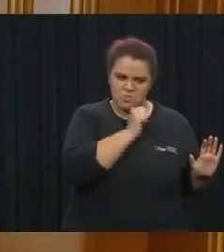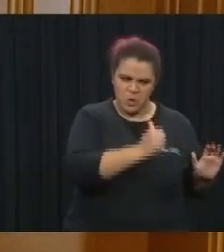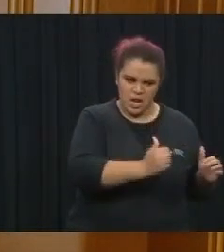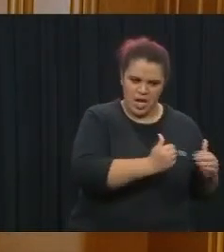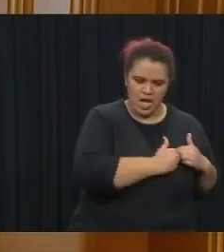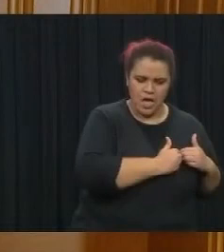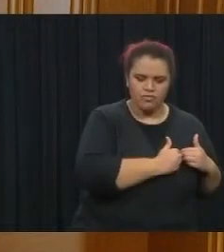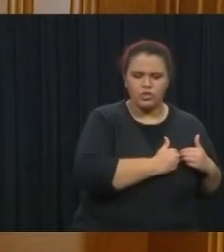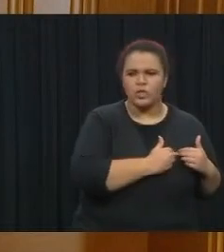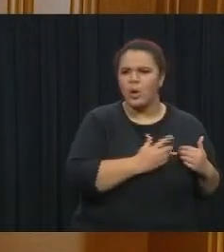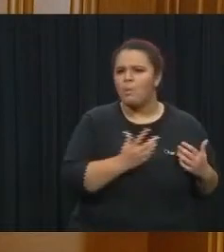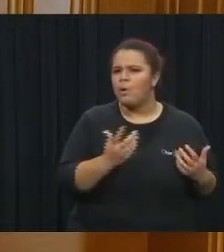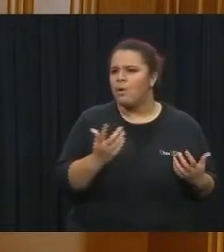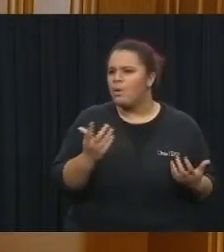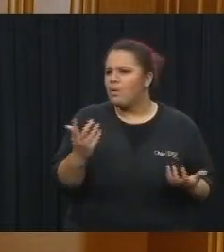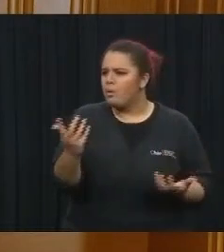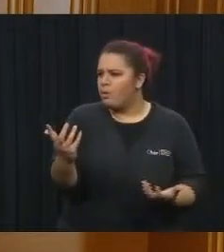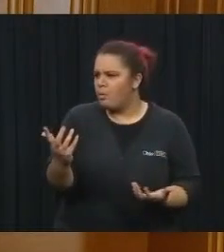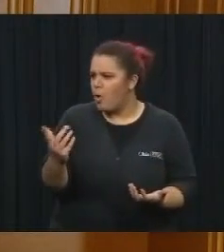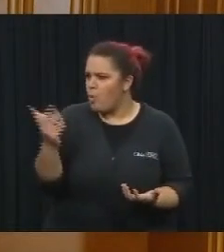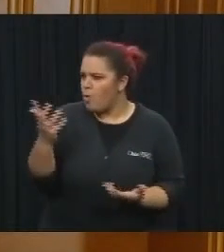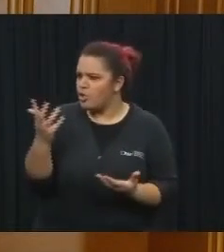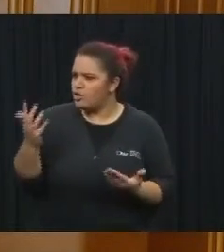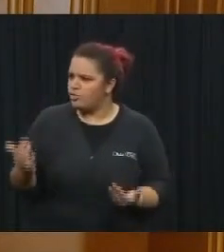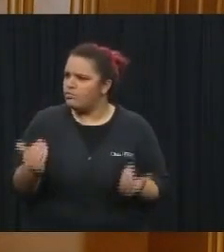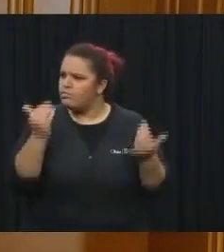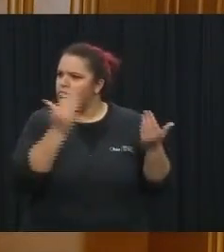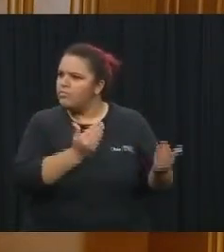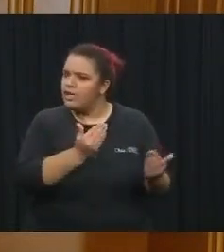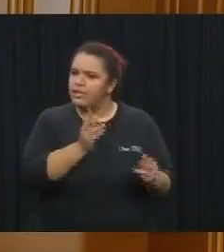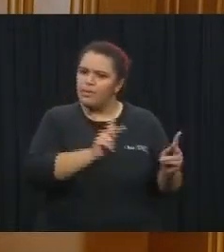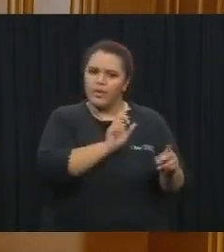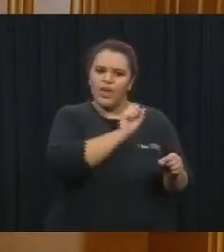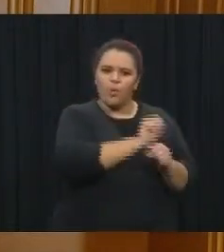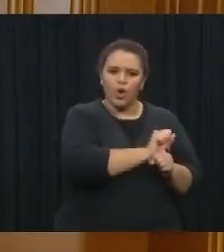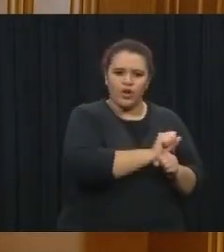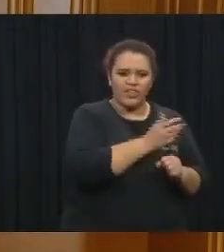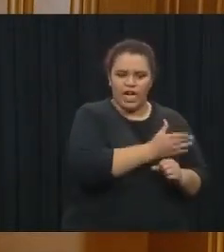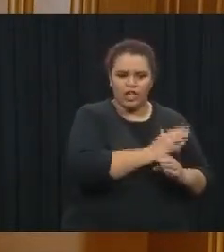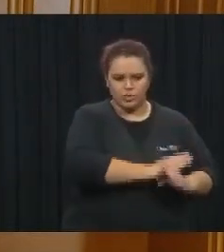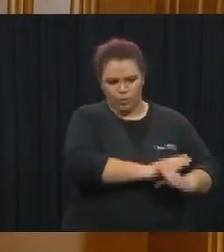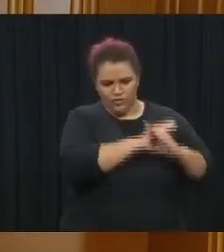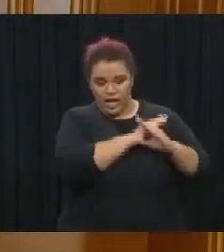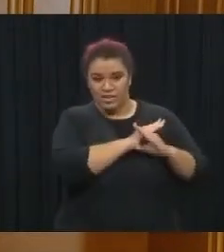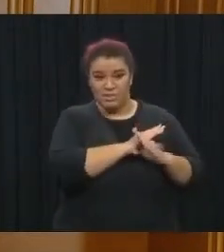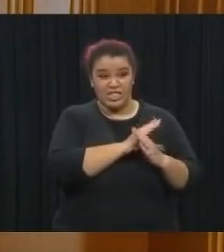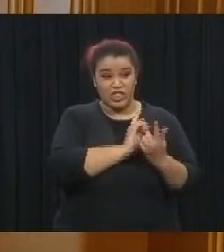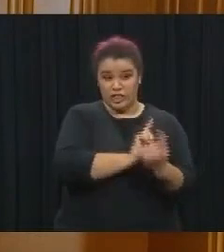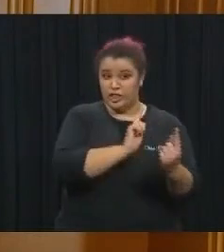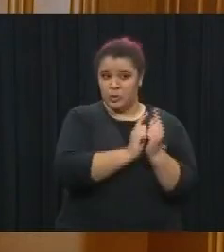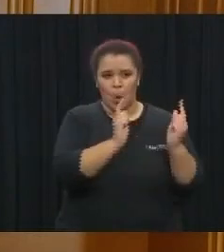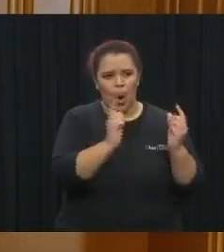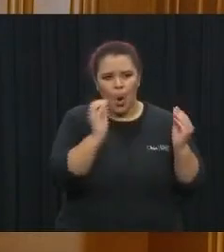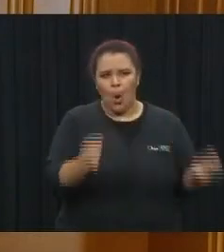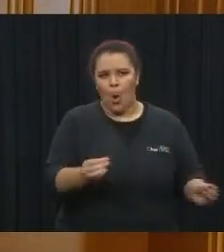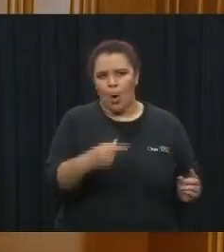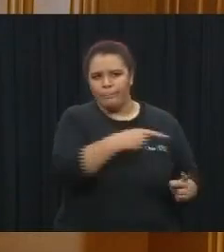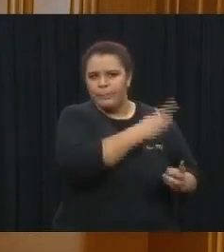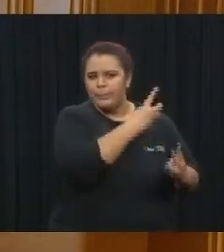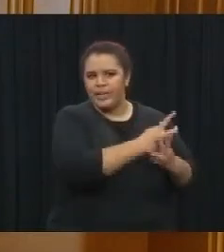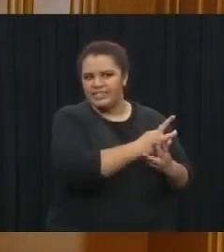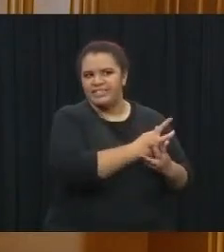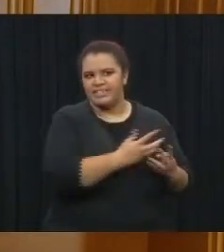about steps to keep COVID out of the prison system? Because there's no social distancing in the prison. I